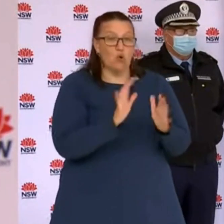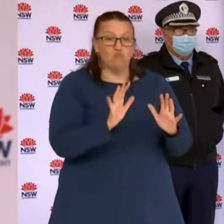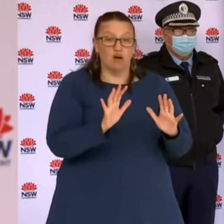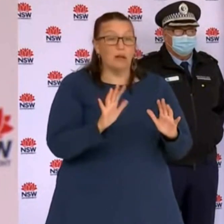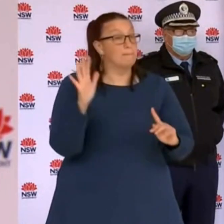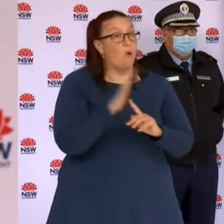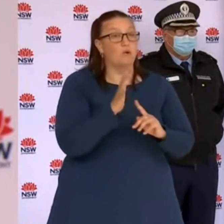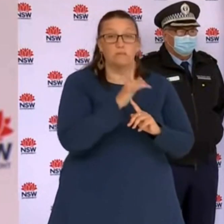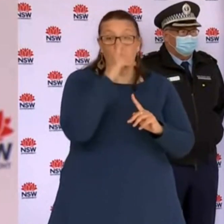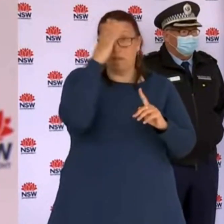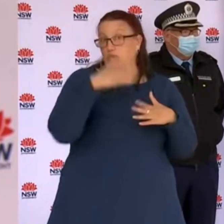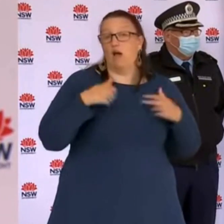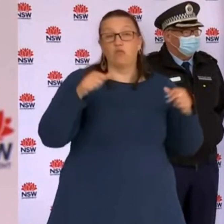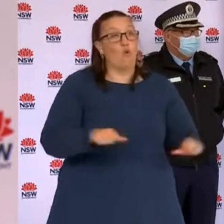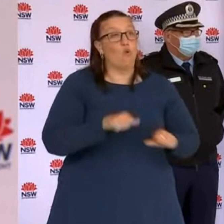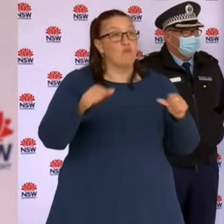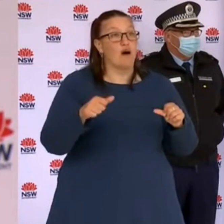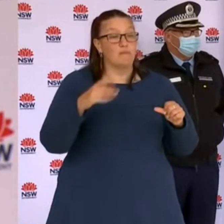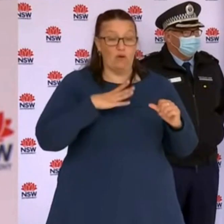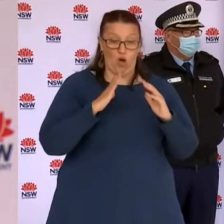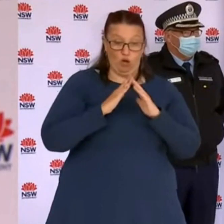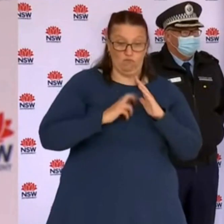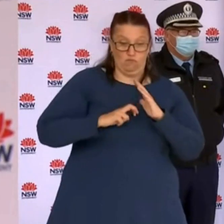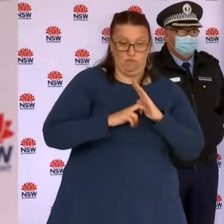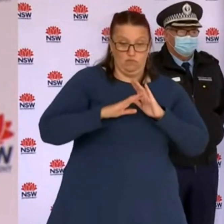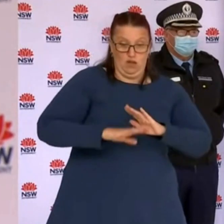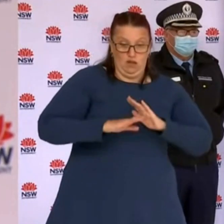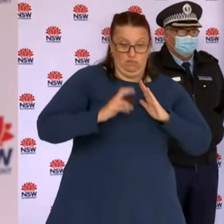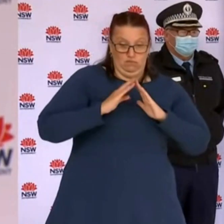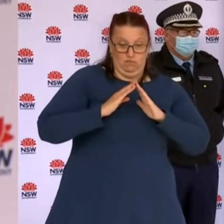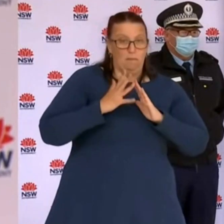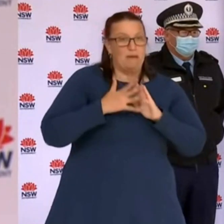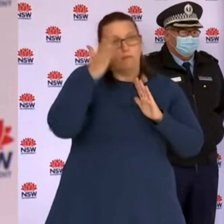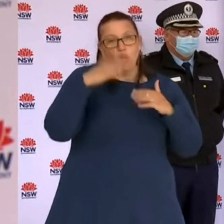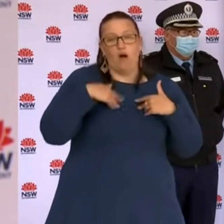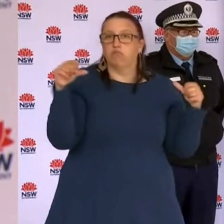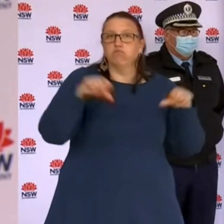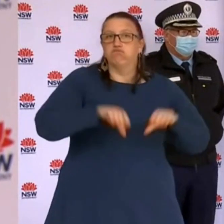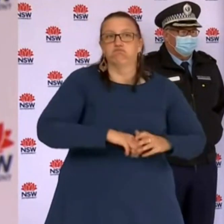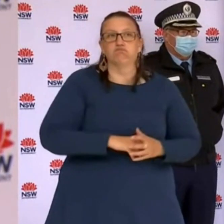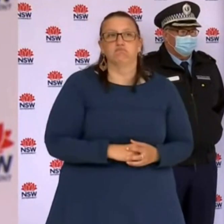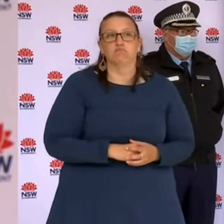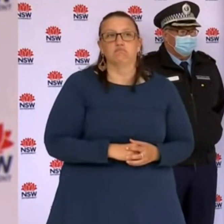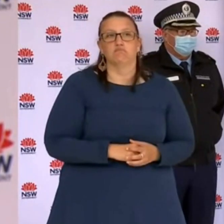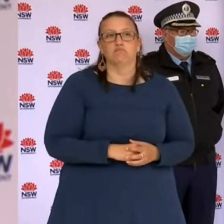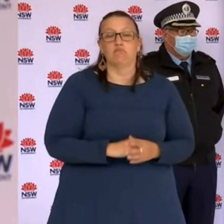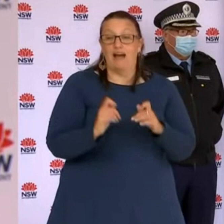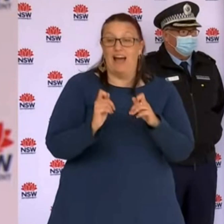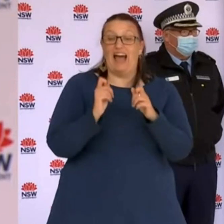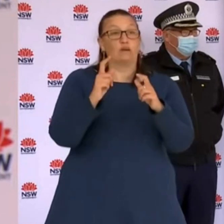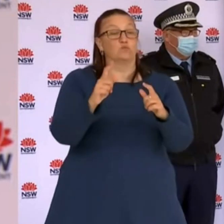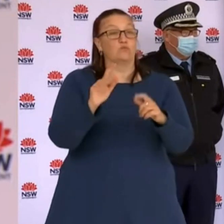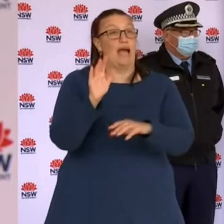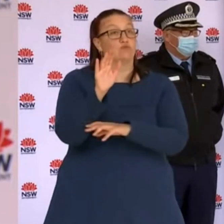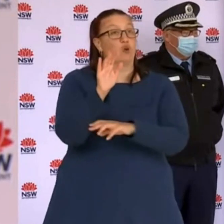outdoor exercise, outdoor recreation, in order to mitigate some of those impacts. And look, the vast majority of people are